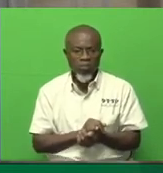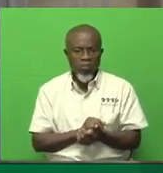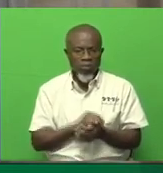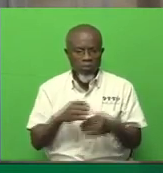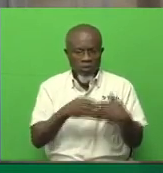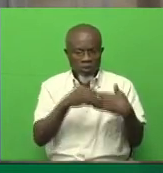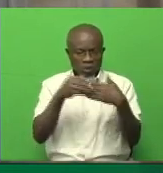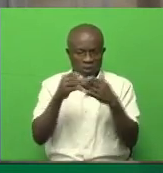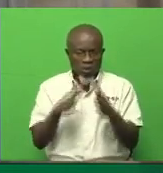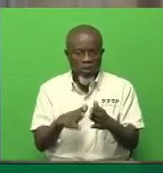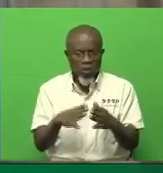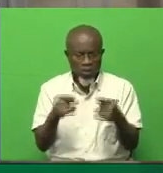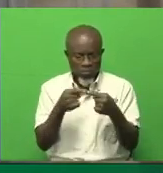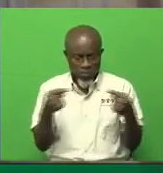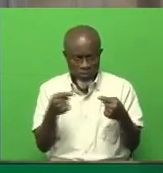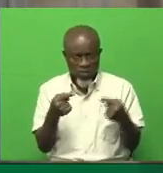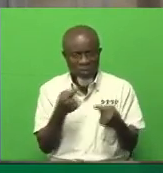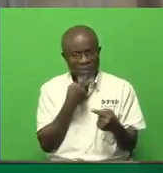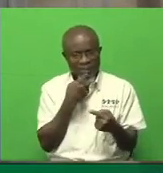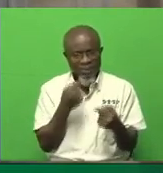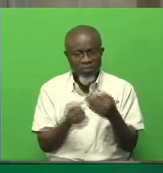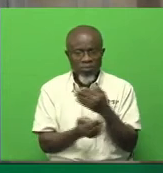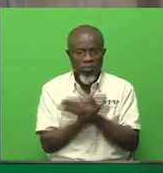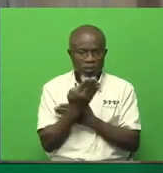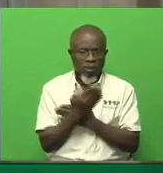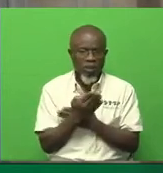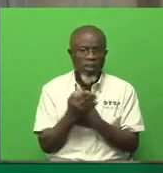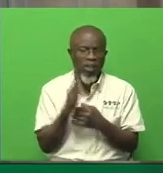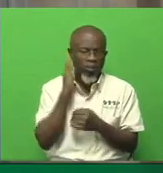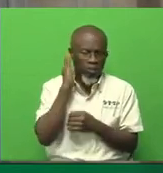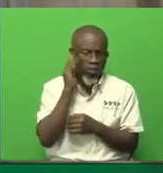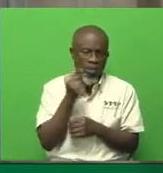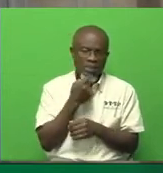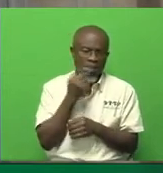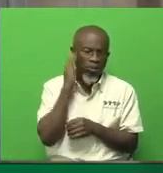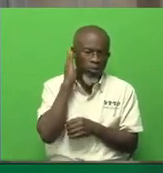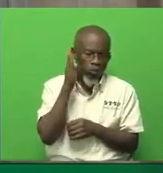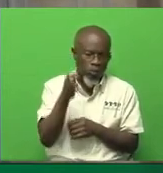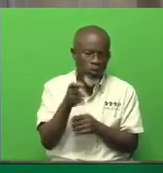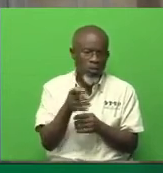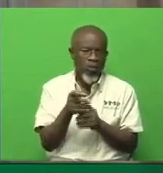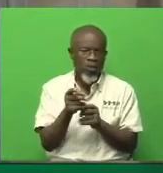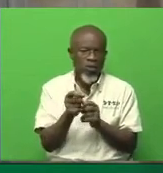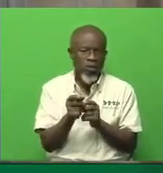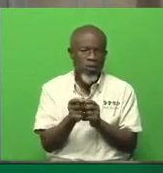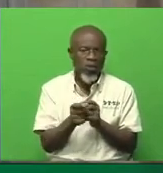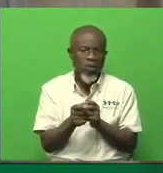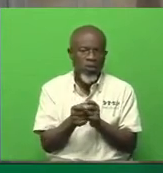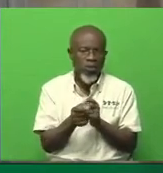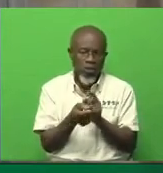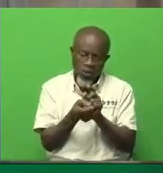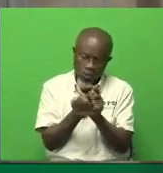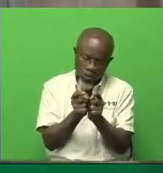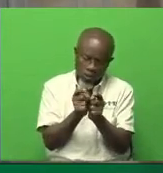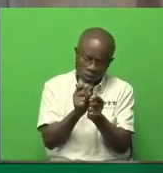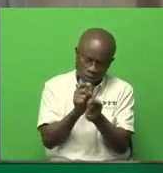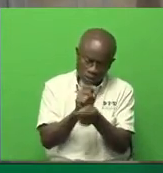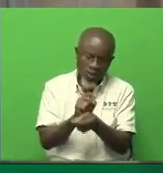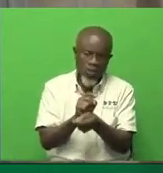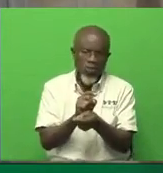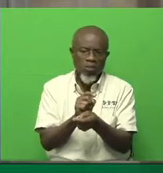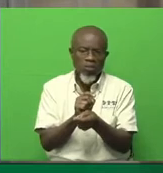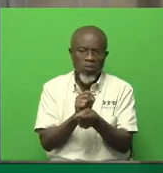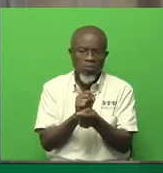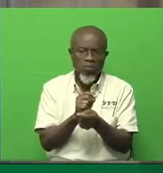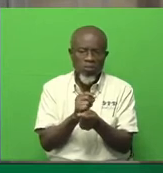to power the legislation would be modified and amended to make um amendments to allow